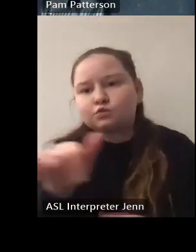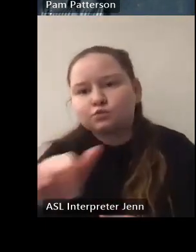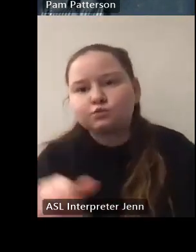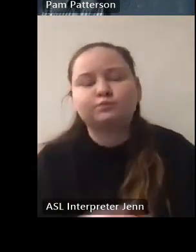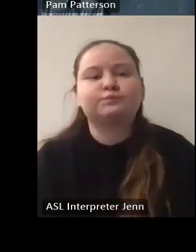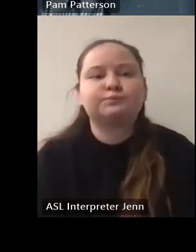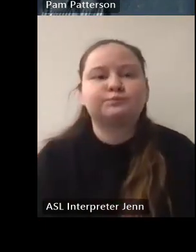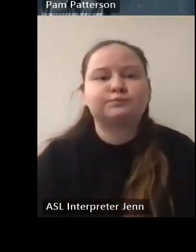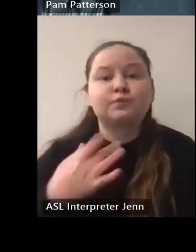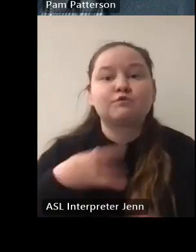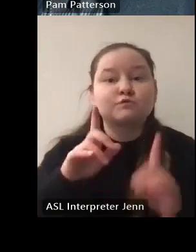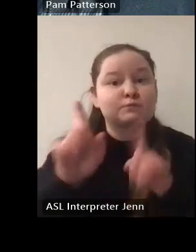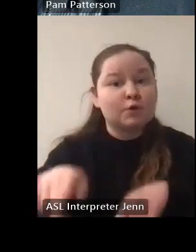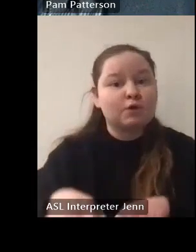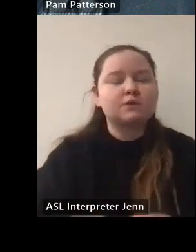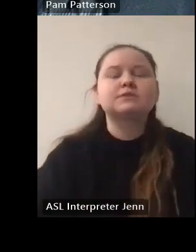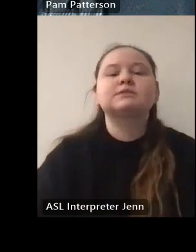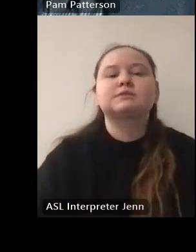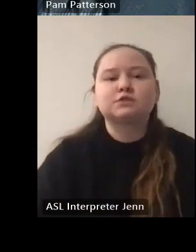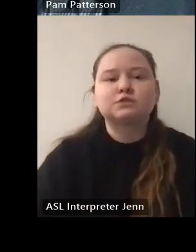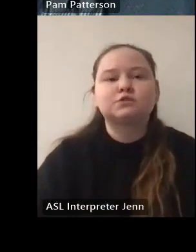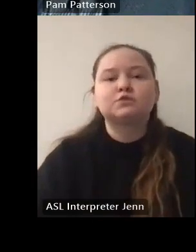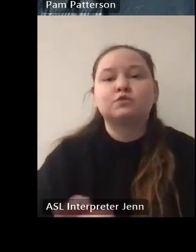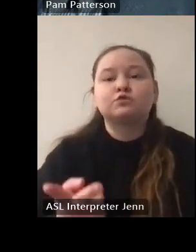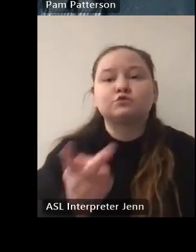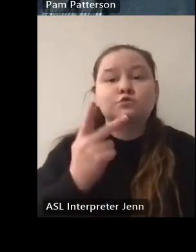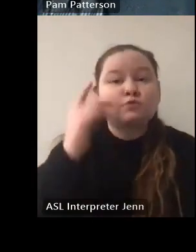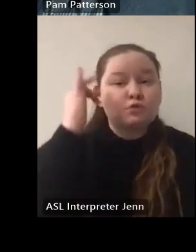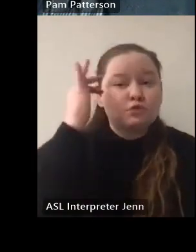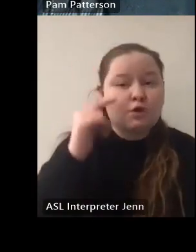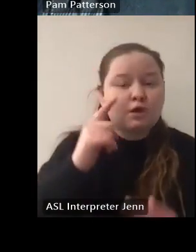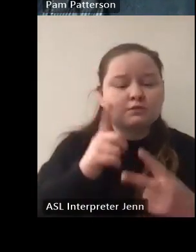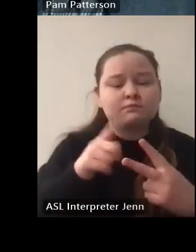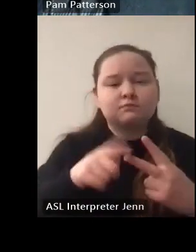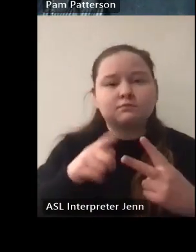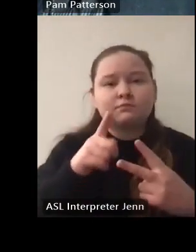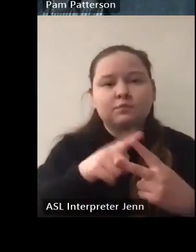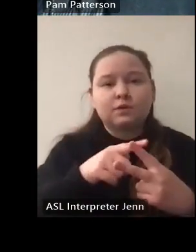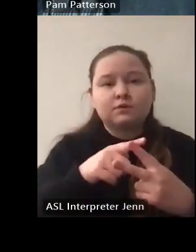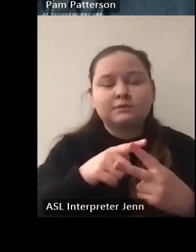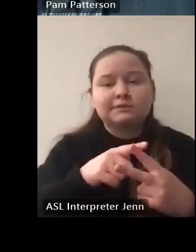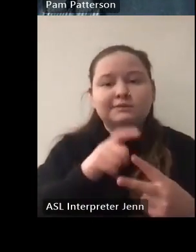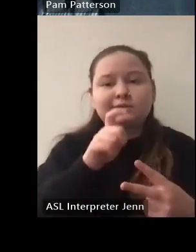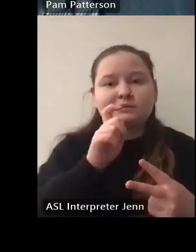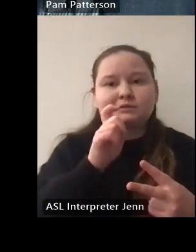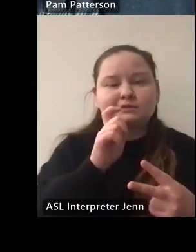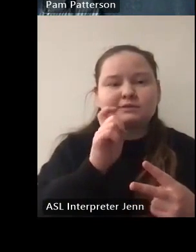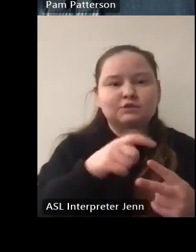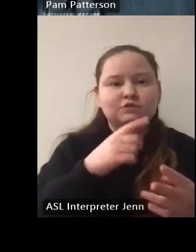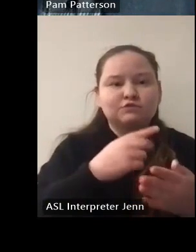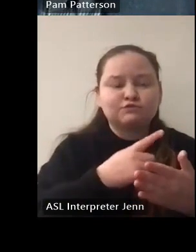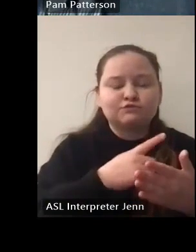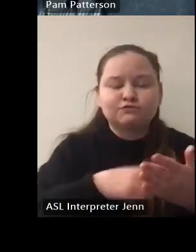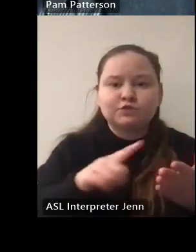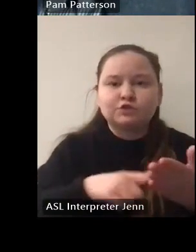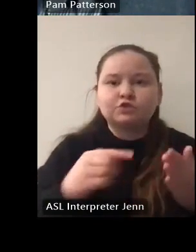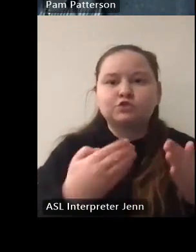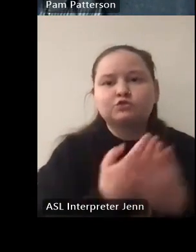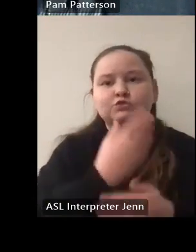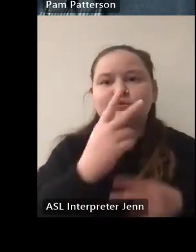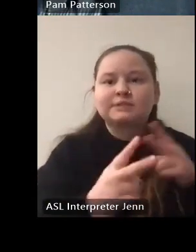The response. So the two considerations were, one was the need to investigate and understand new ways of being together,